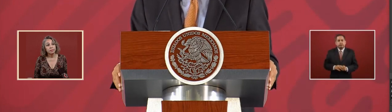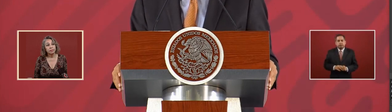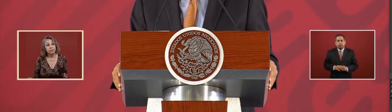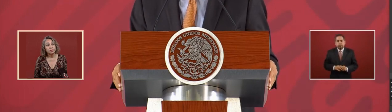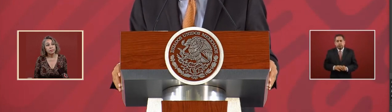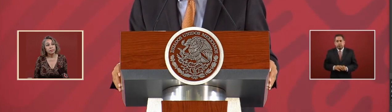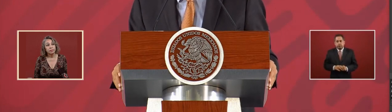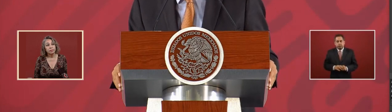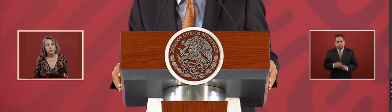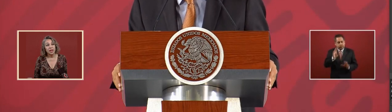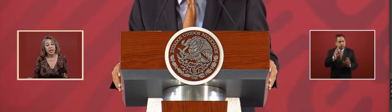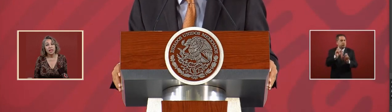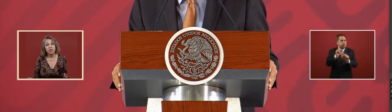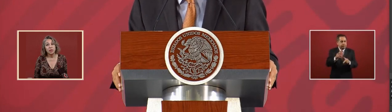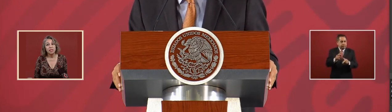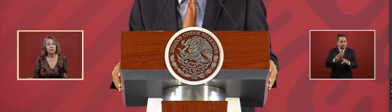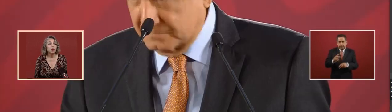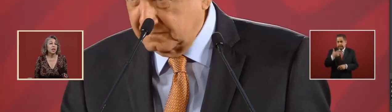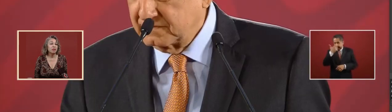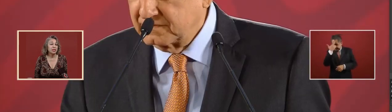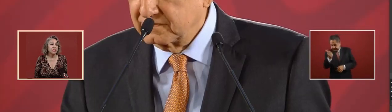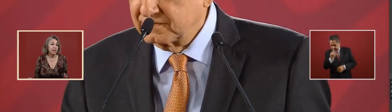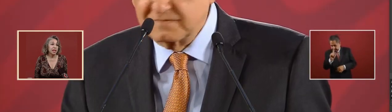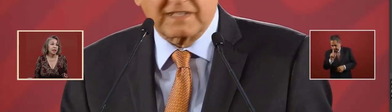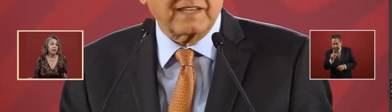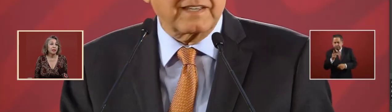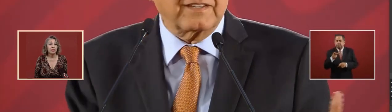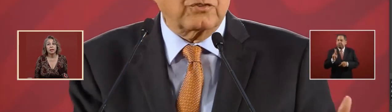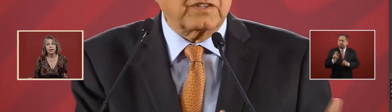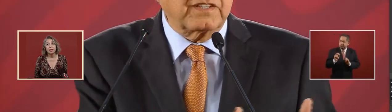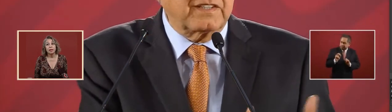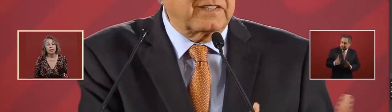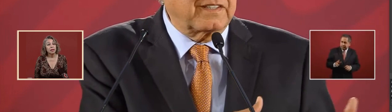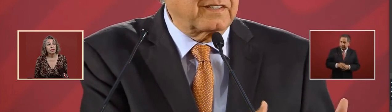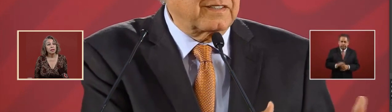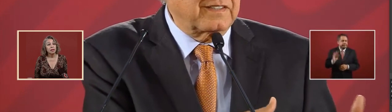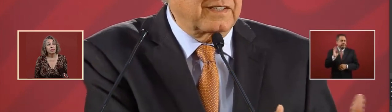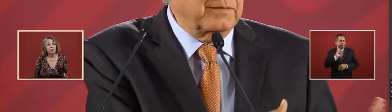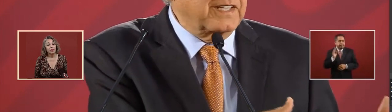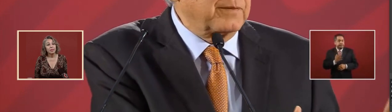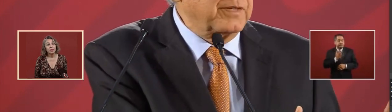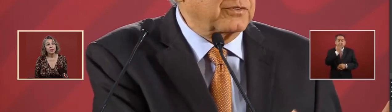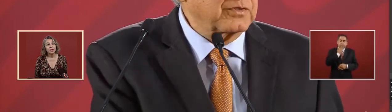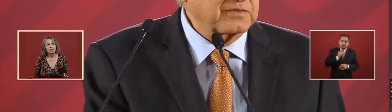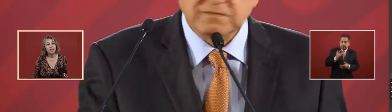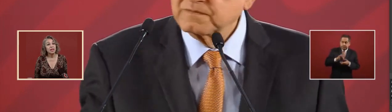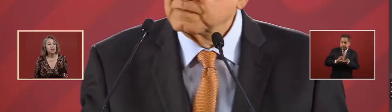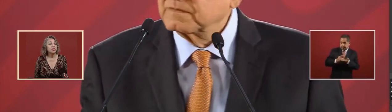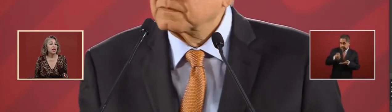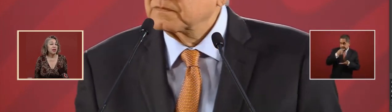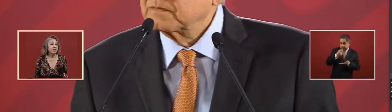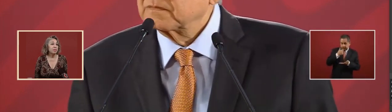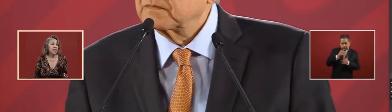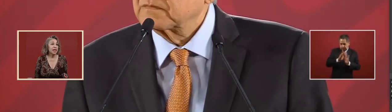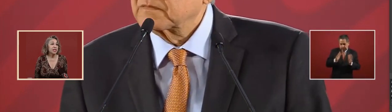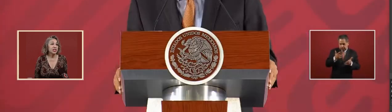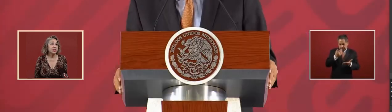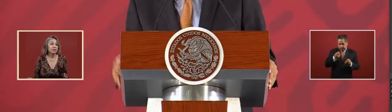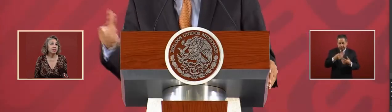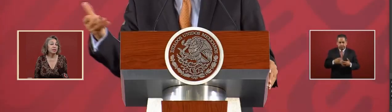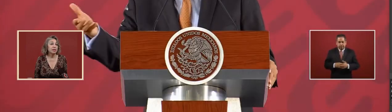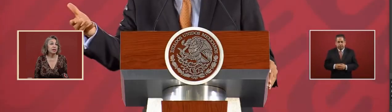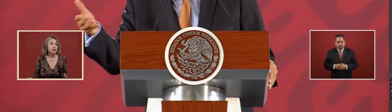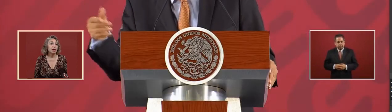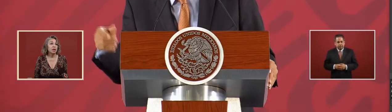aceptando sin conceder, and to accept without conceding de que no tiene el medicamento. That they do not have the medication.